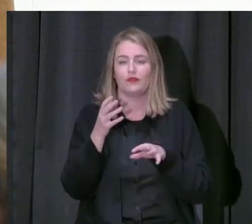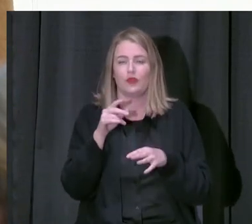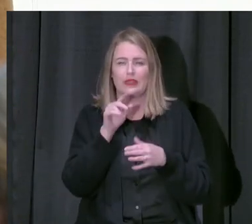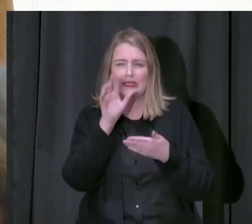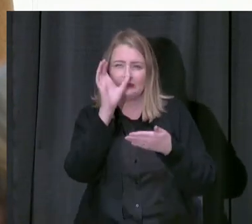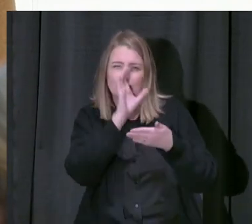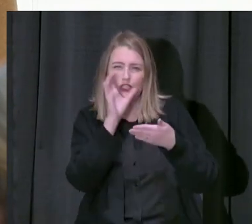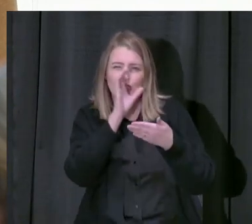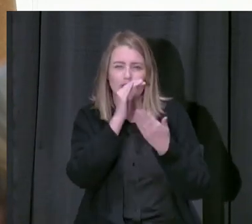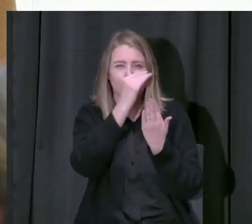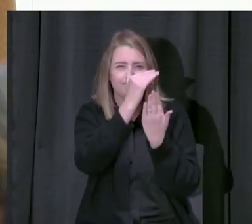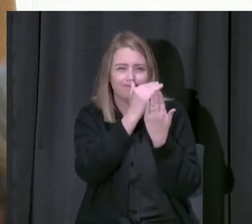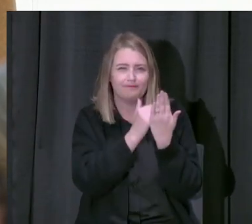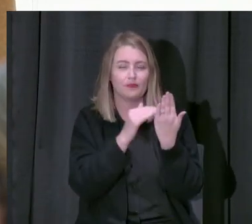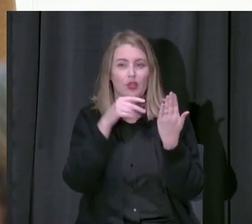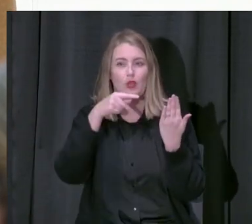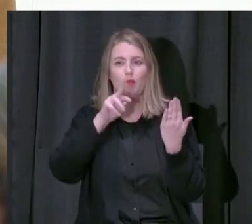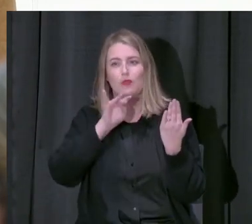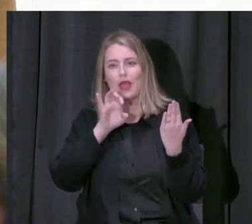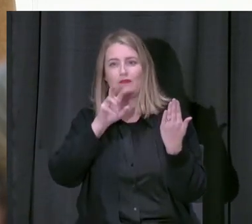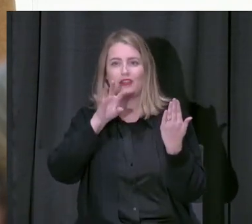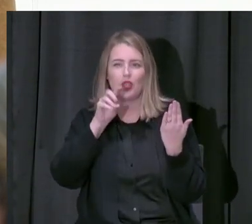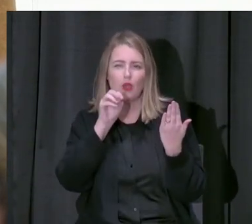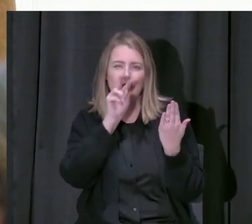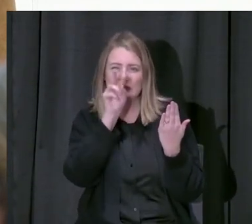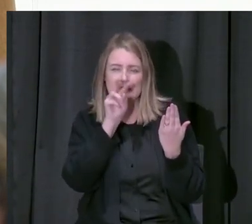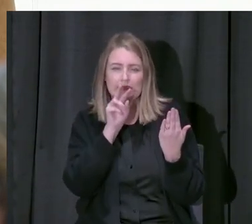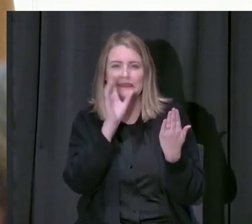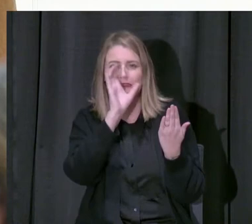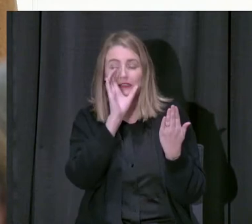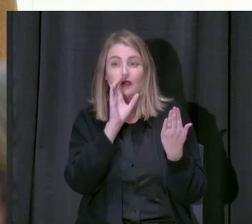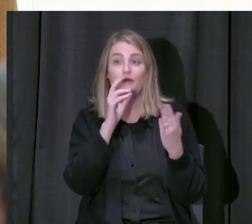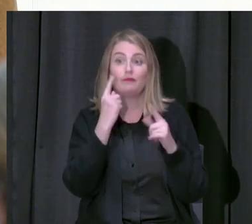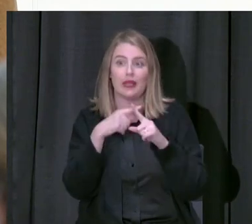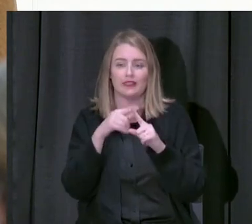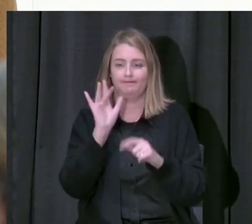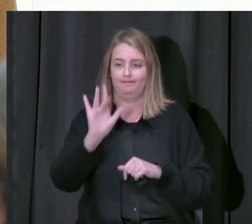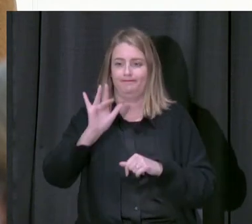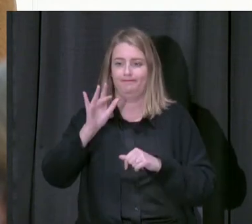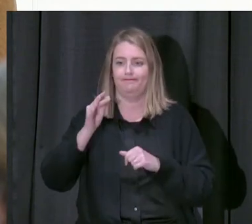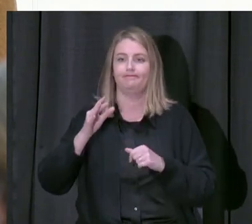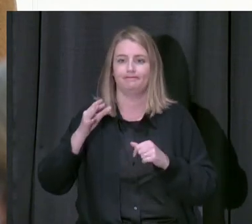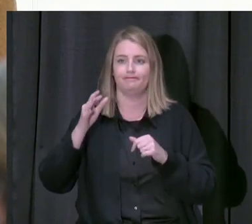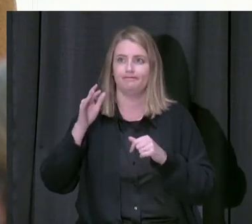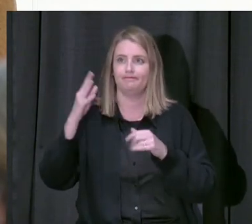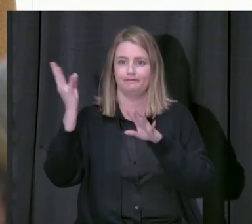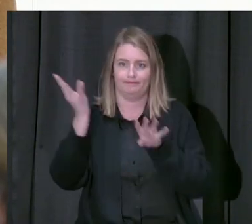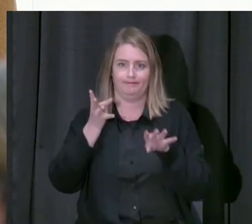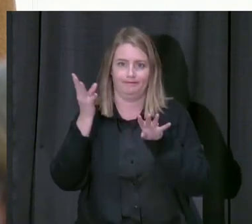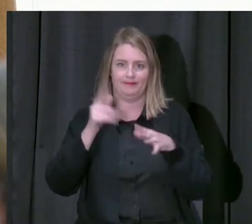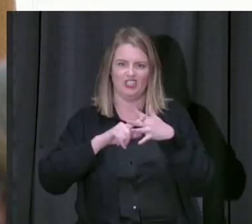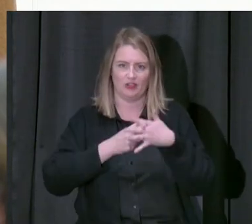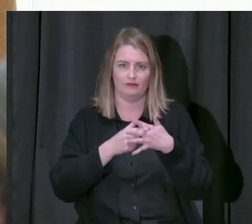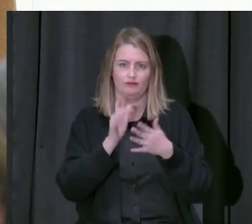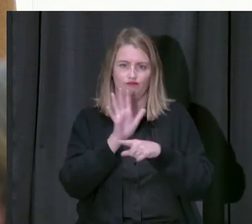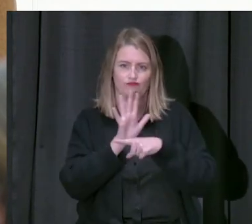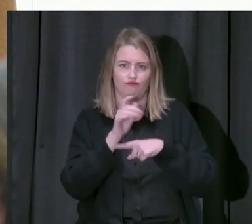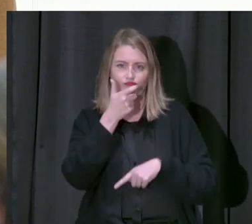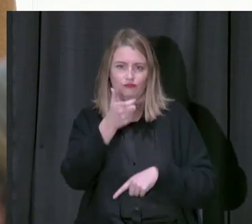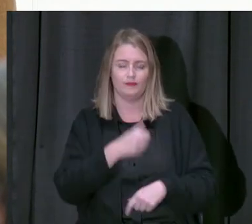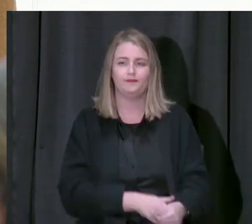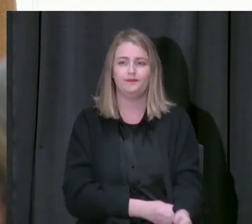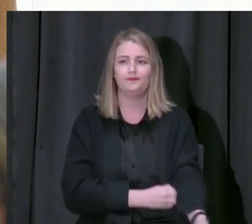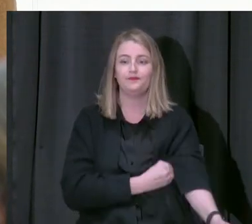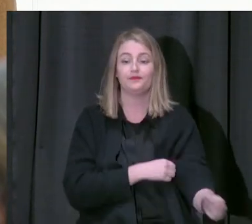search for content on Prime Video, and all the way to streaming. And to identify the needs in that